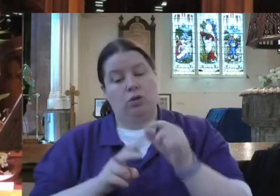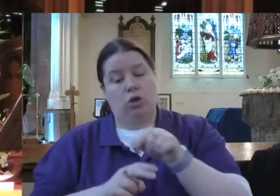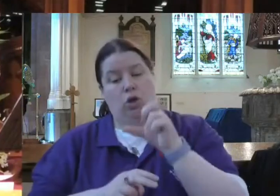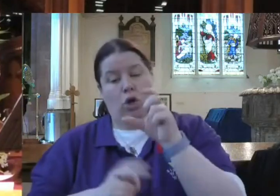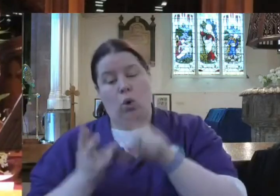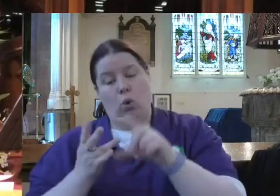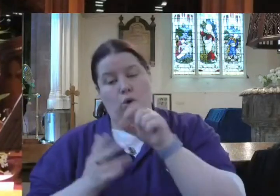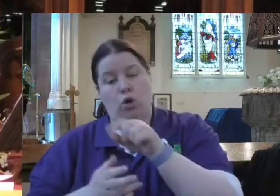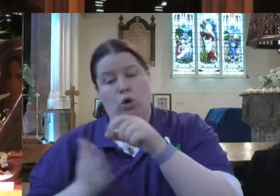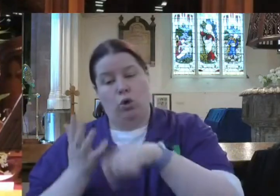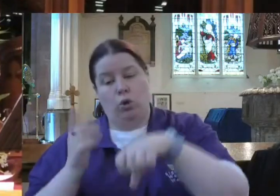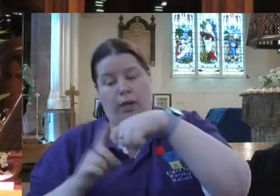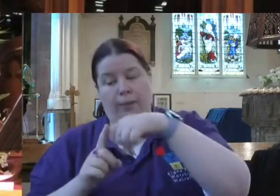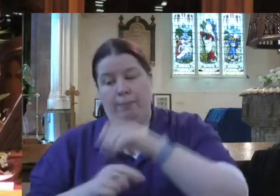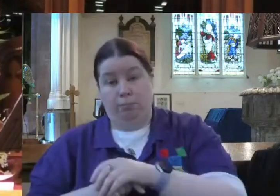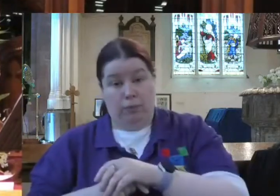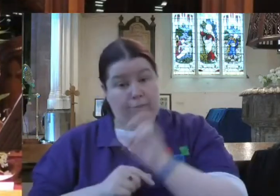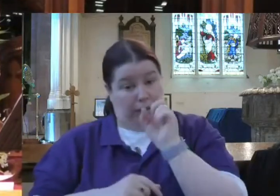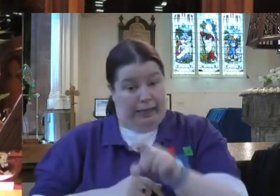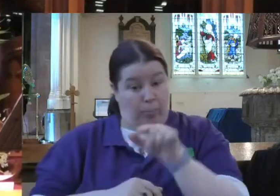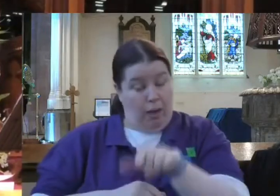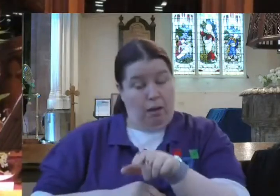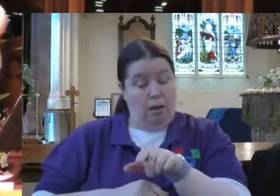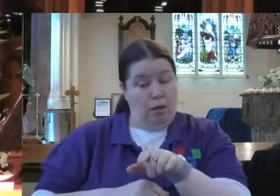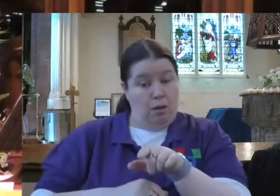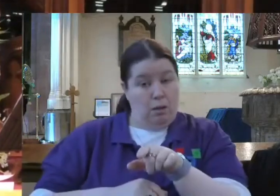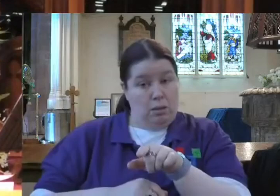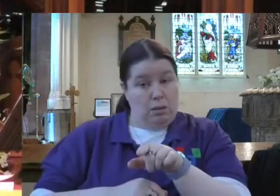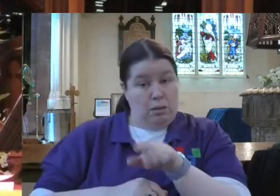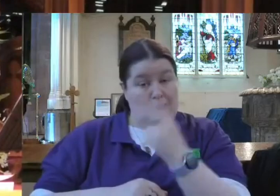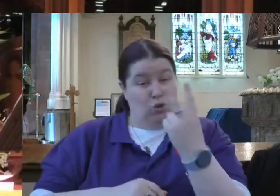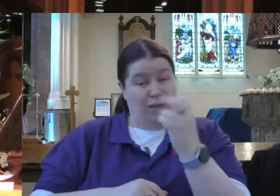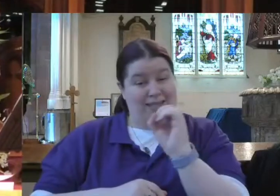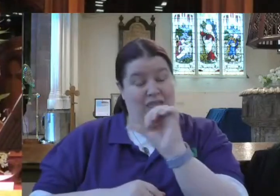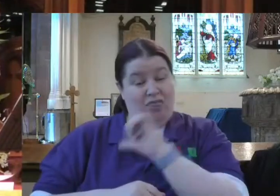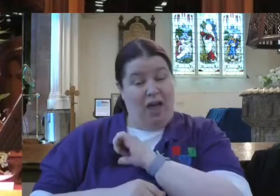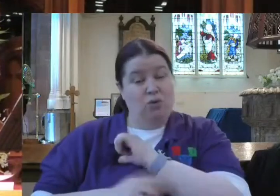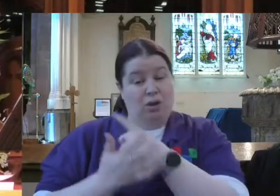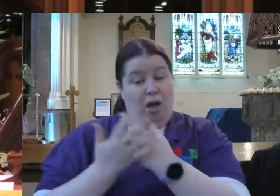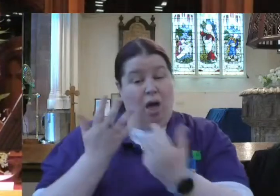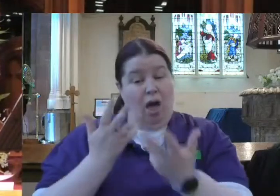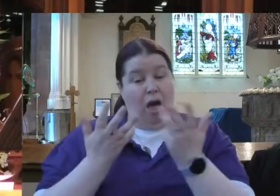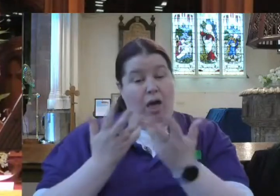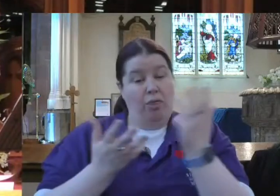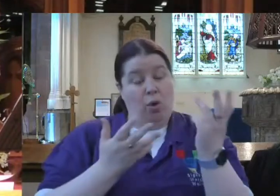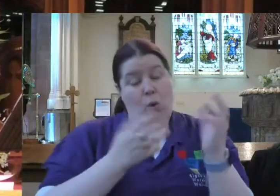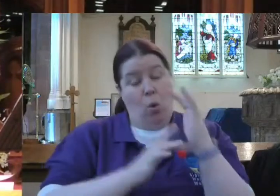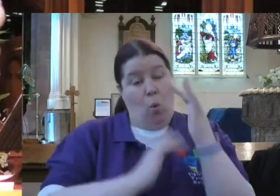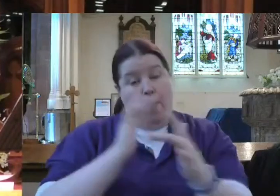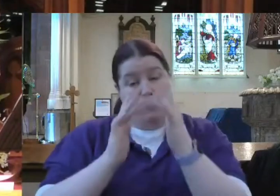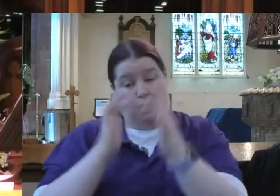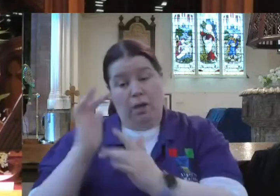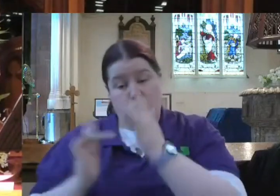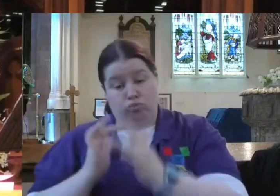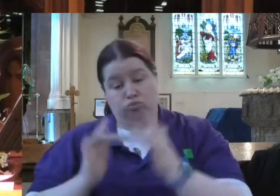www.lifestyle.co.uk. If you go on it, there are 20,000 other websites linked to it, all to do